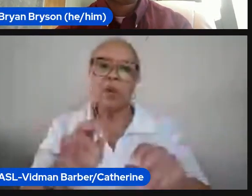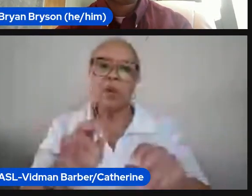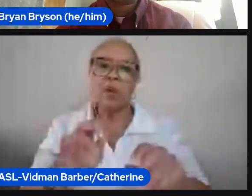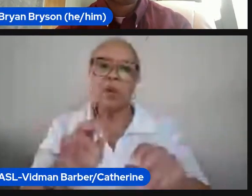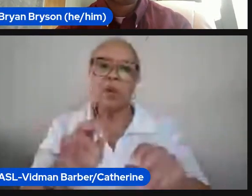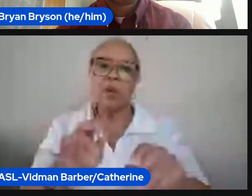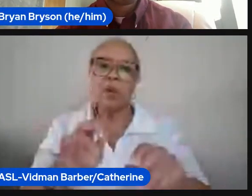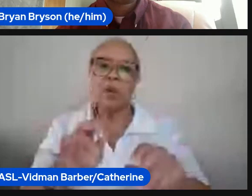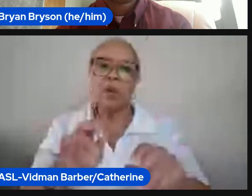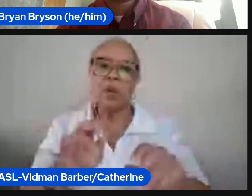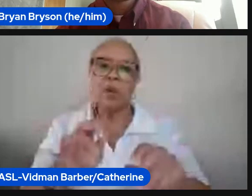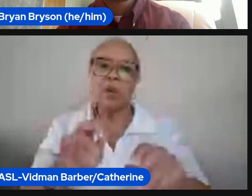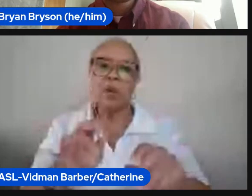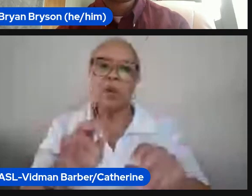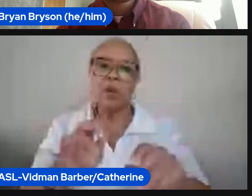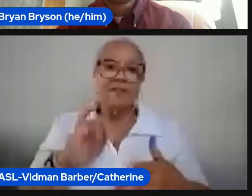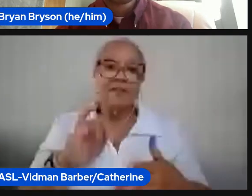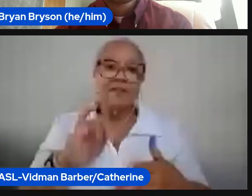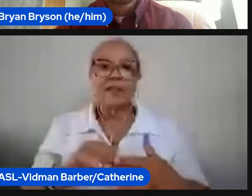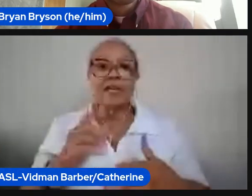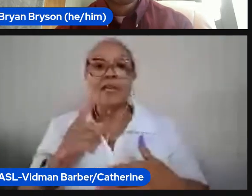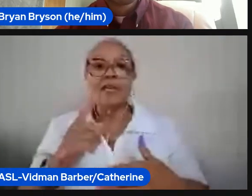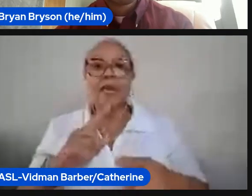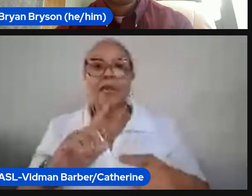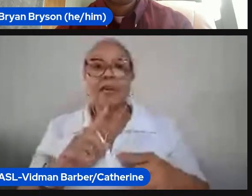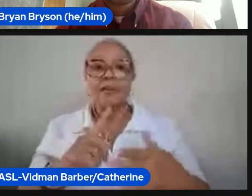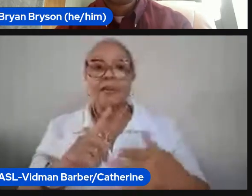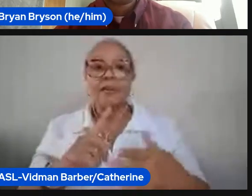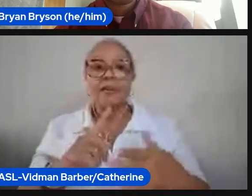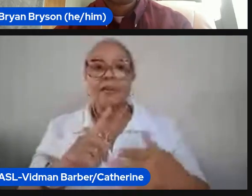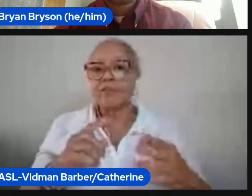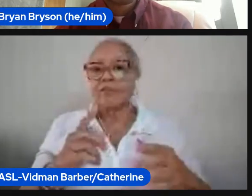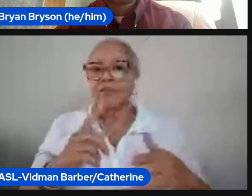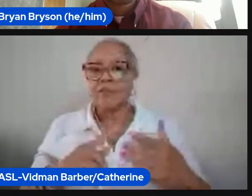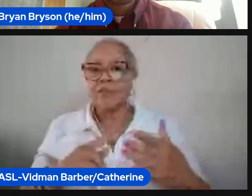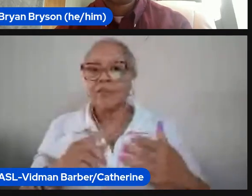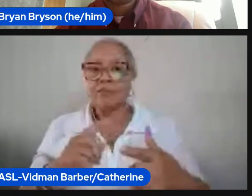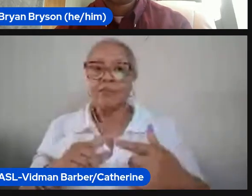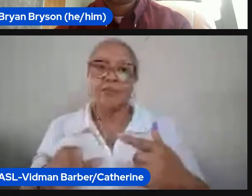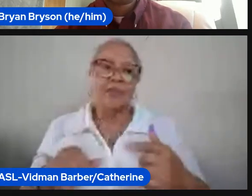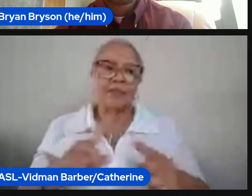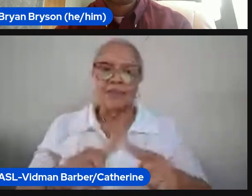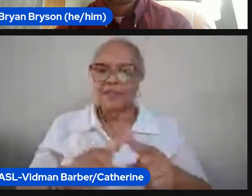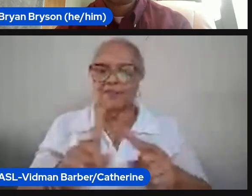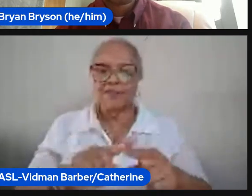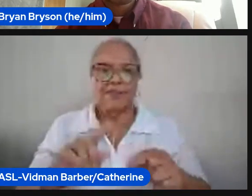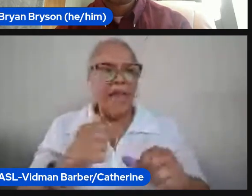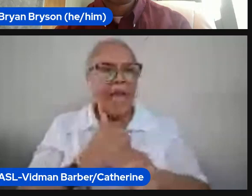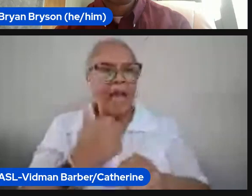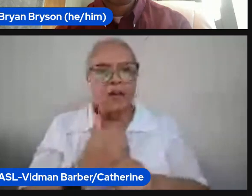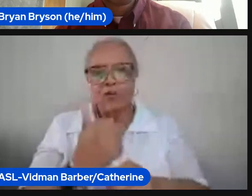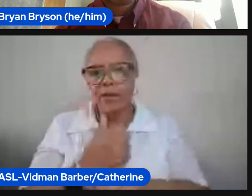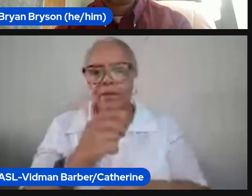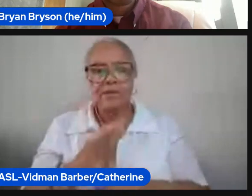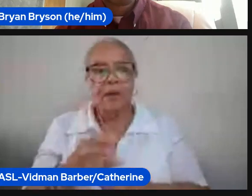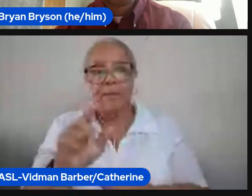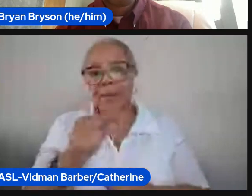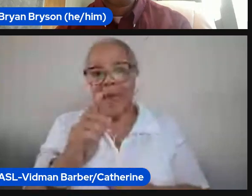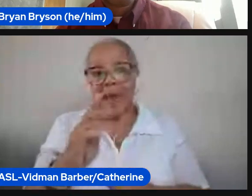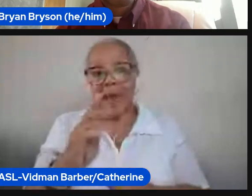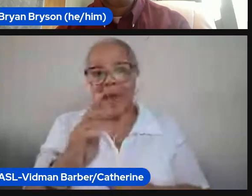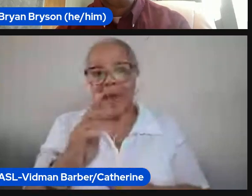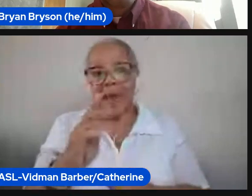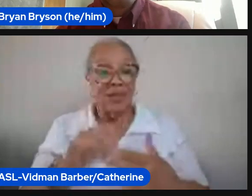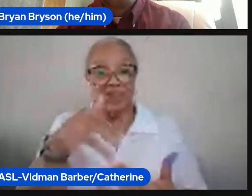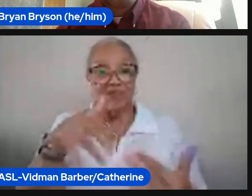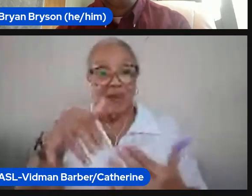mobile phone is a black box in some ways. And there are a lot of decision-making algorithms that are black boxes that we interact with on a